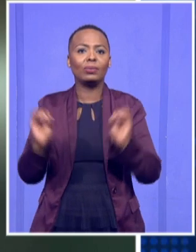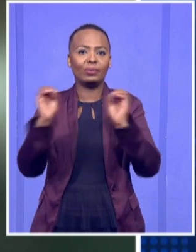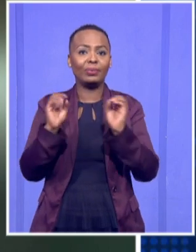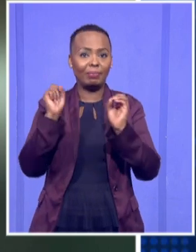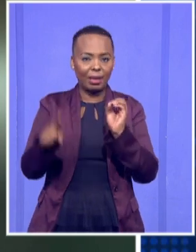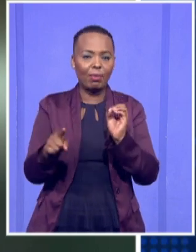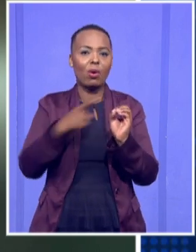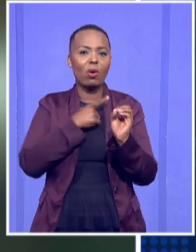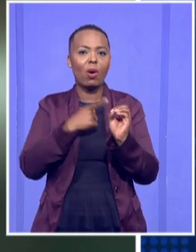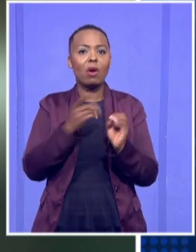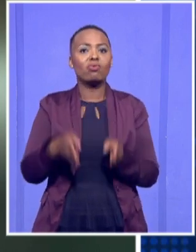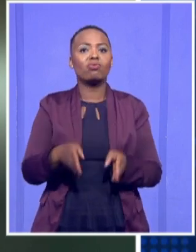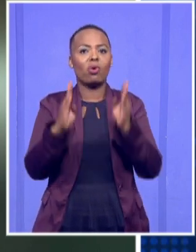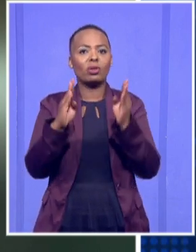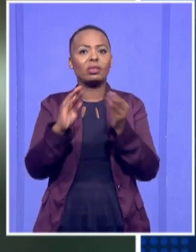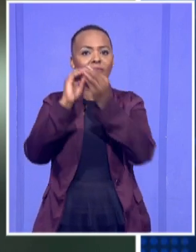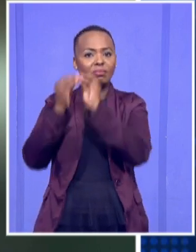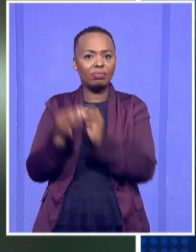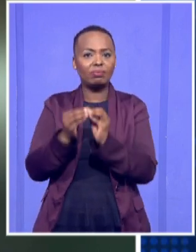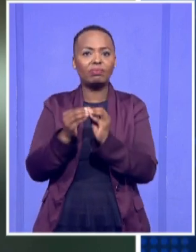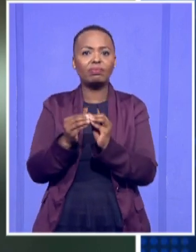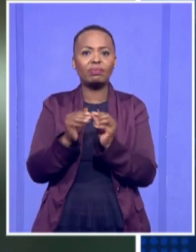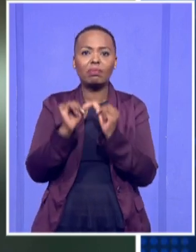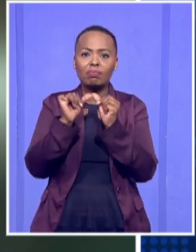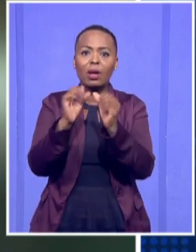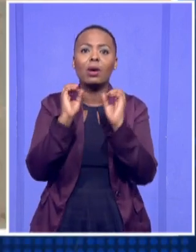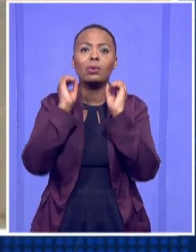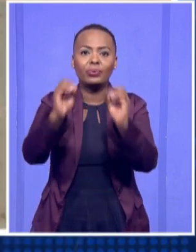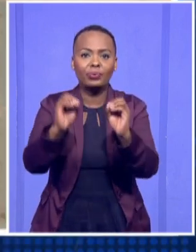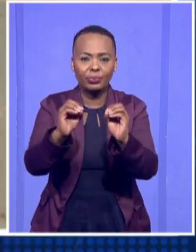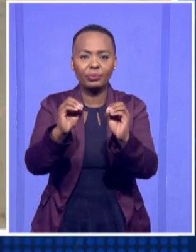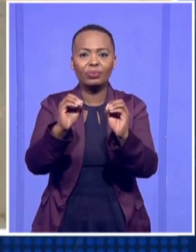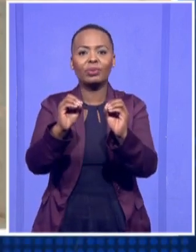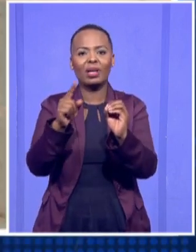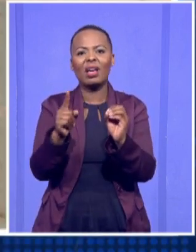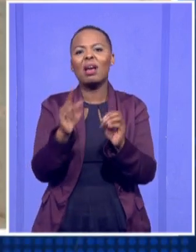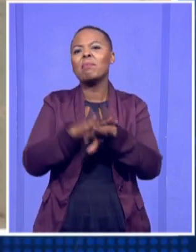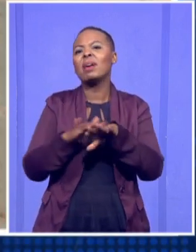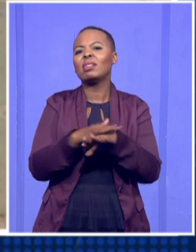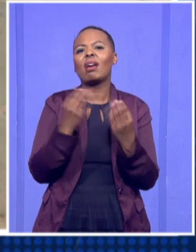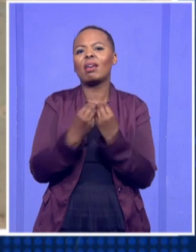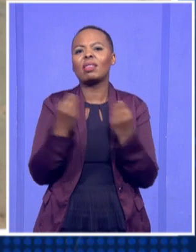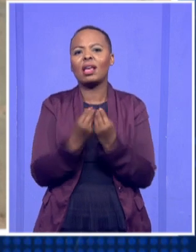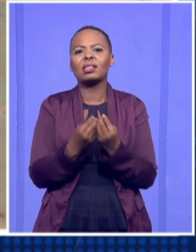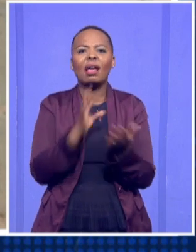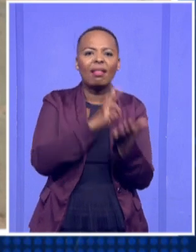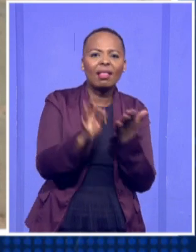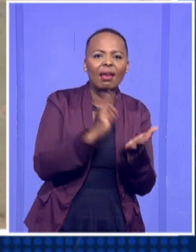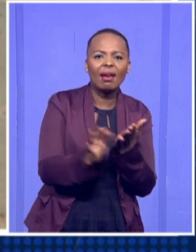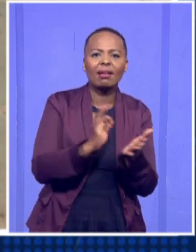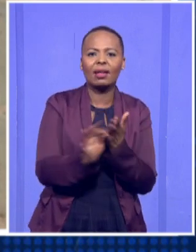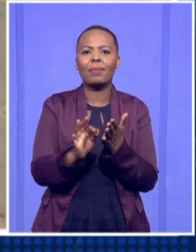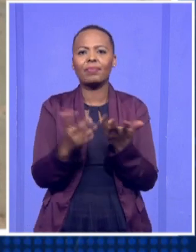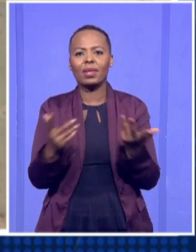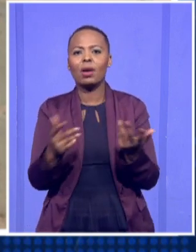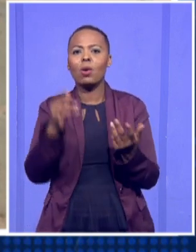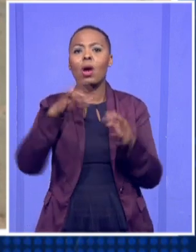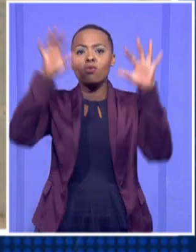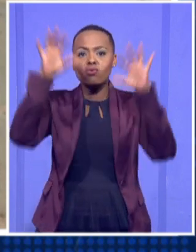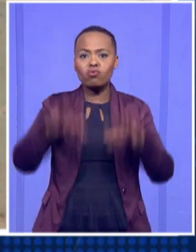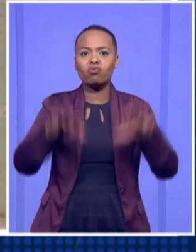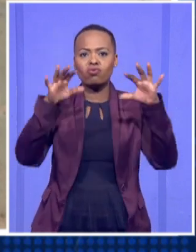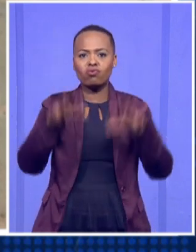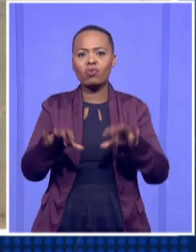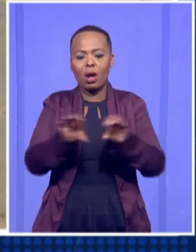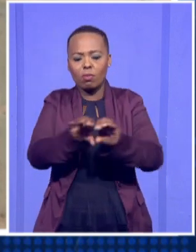roads, the preventative maintenance are not done, and preventative maintenance are basic things like cleaning drains so that when it rains, the water runs